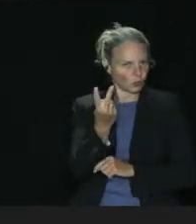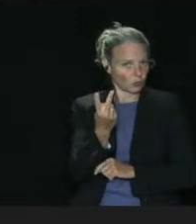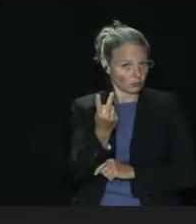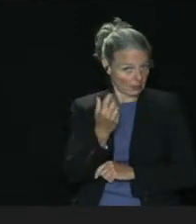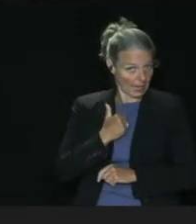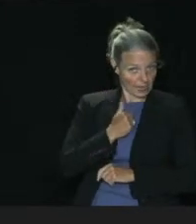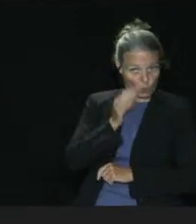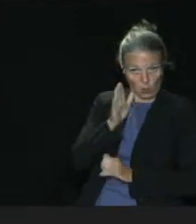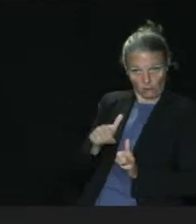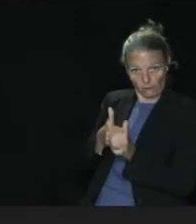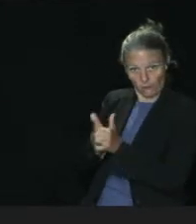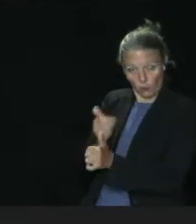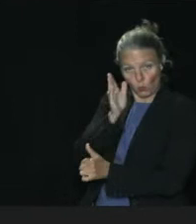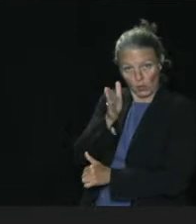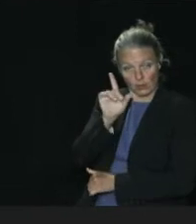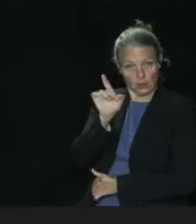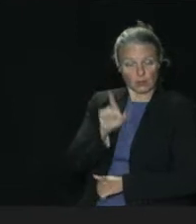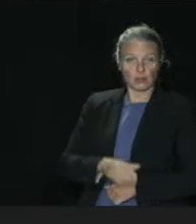well?